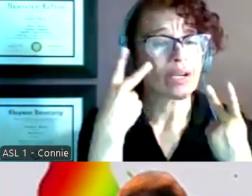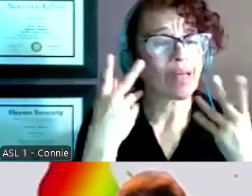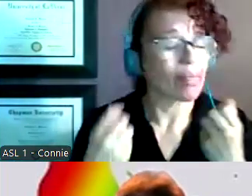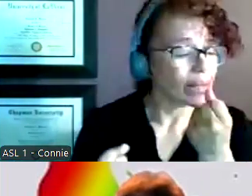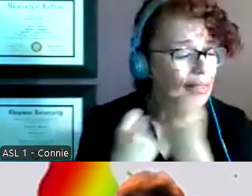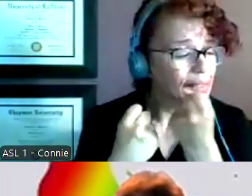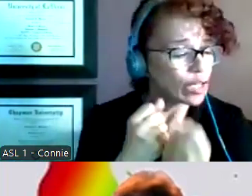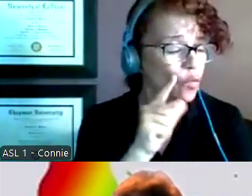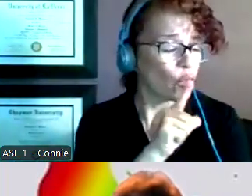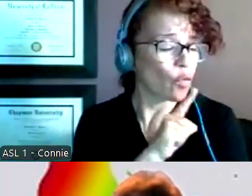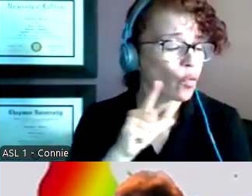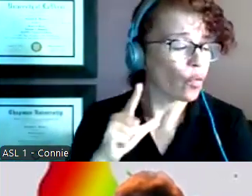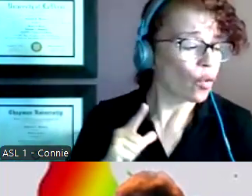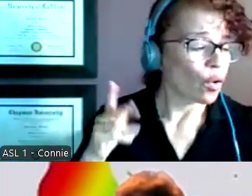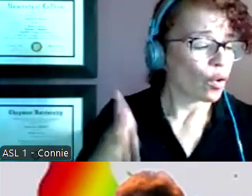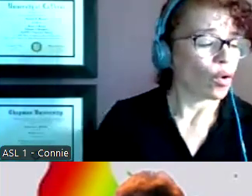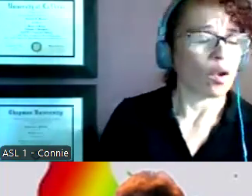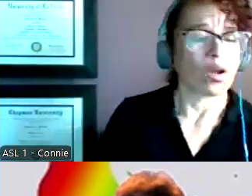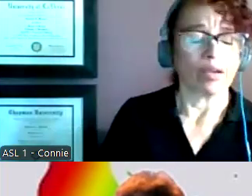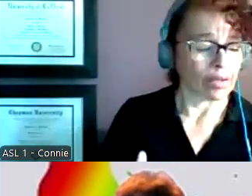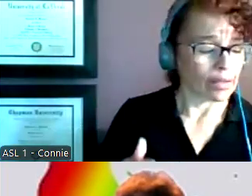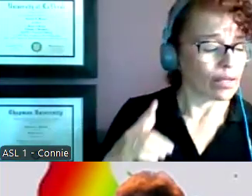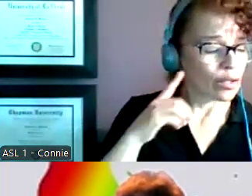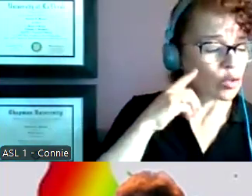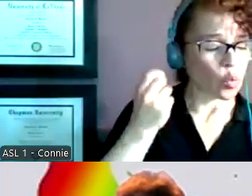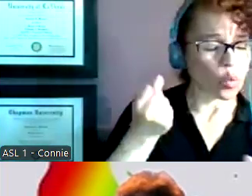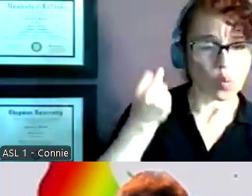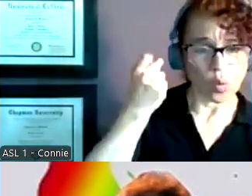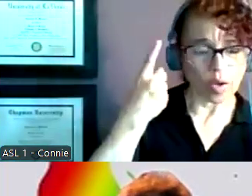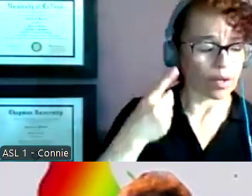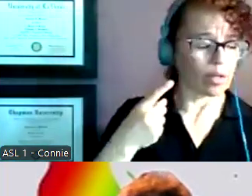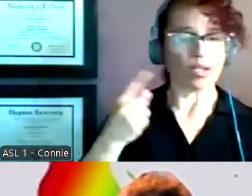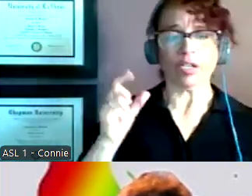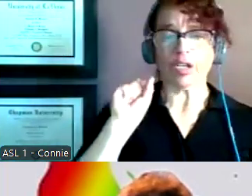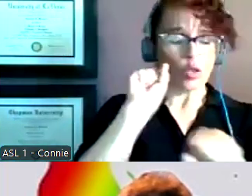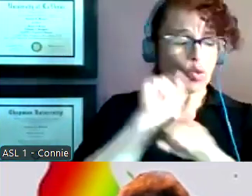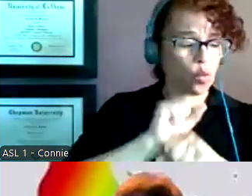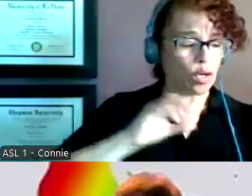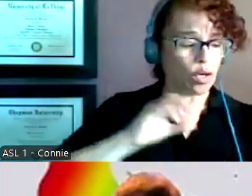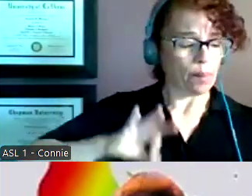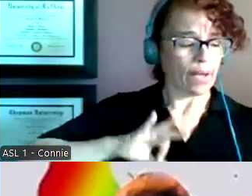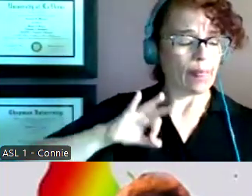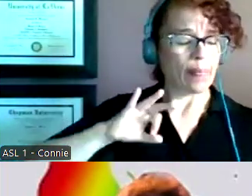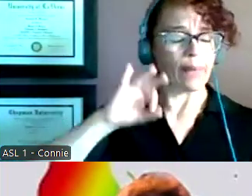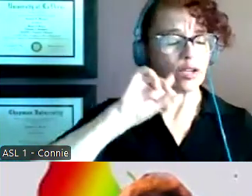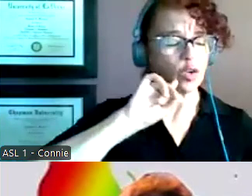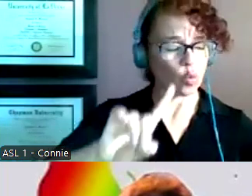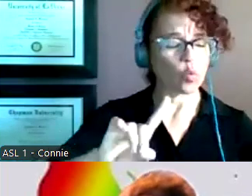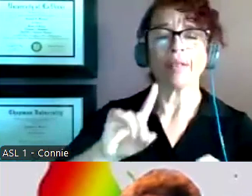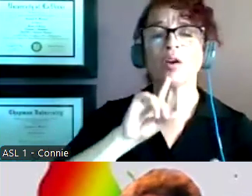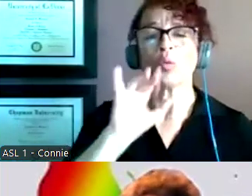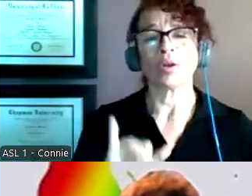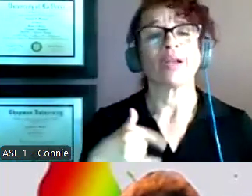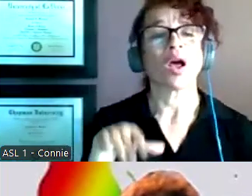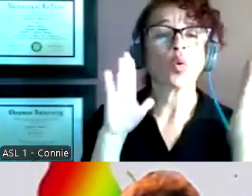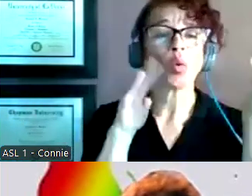the legislature. They do understand the benefit of both those programs. So yeah, really, we are just